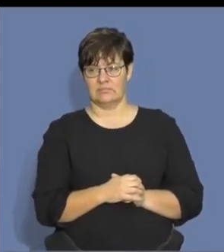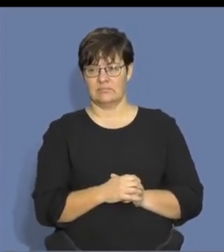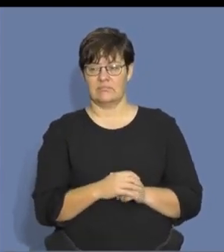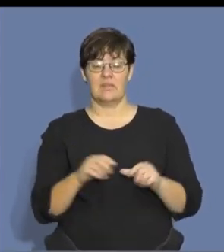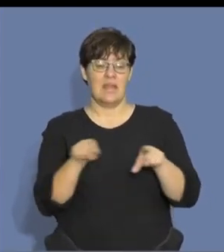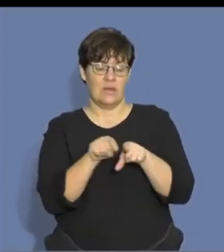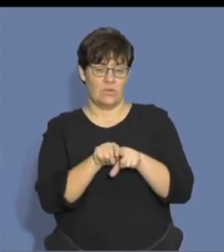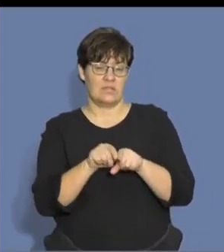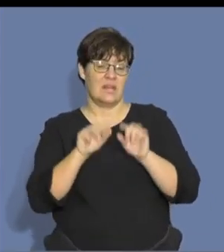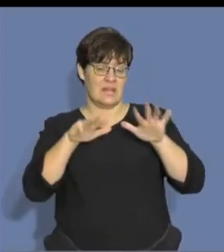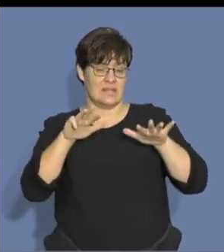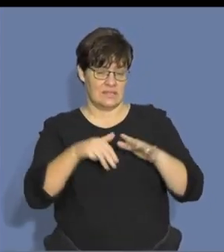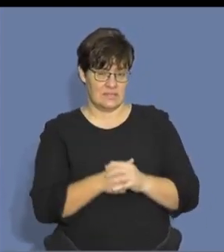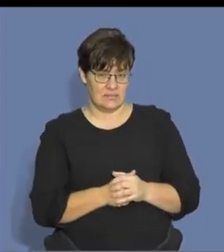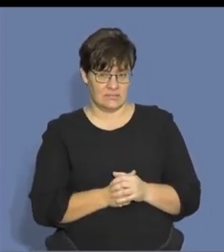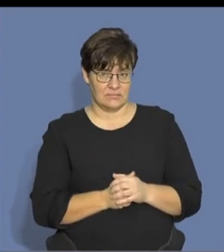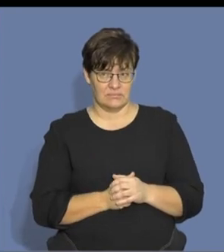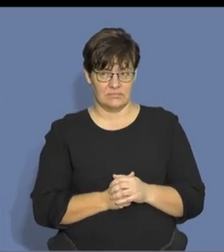is equal to 19.